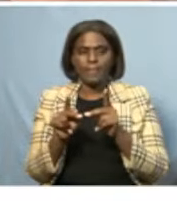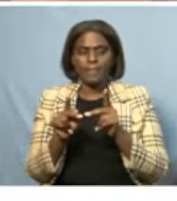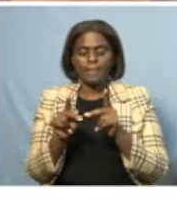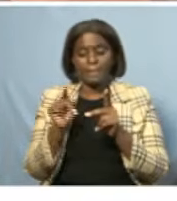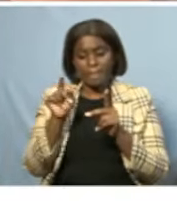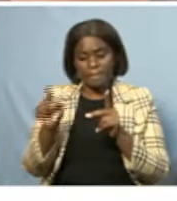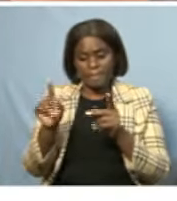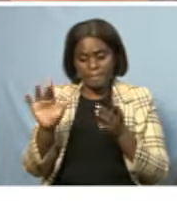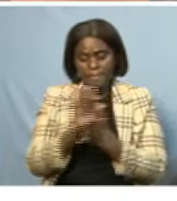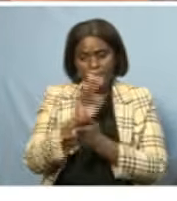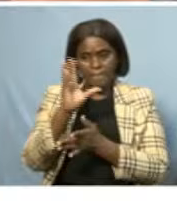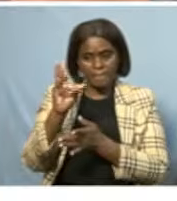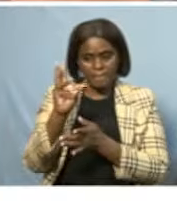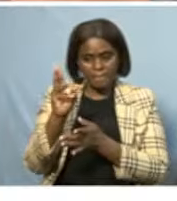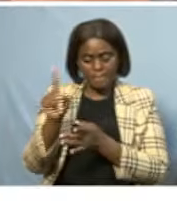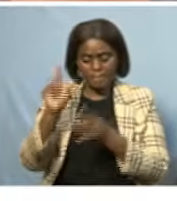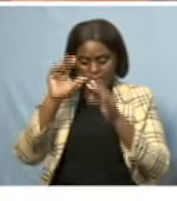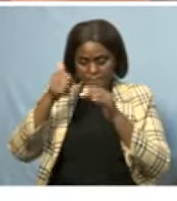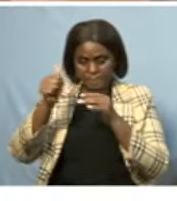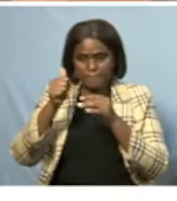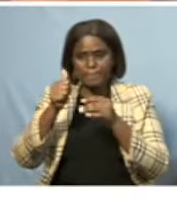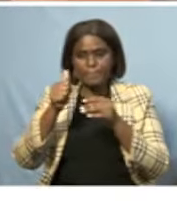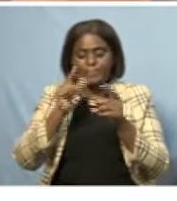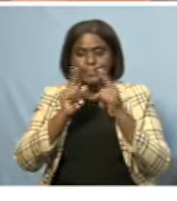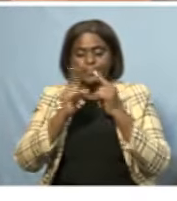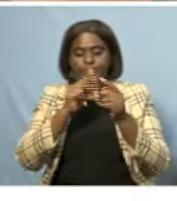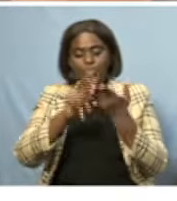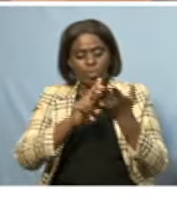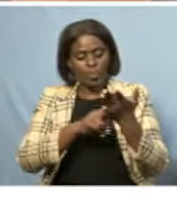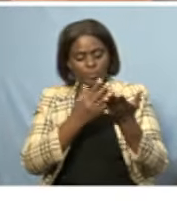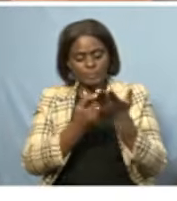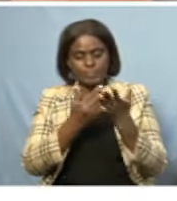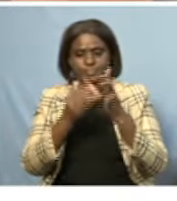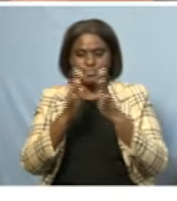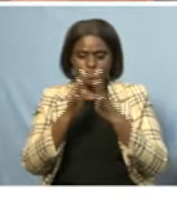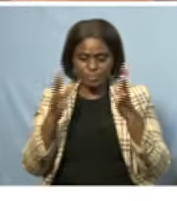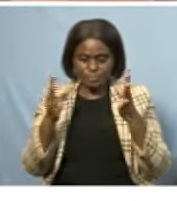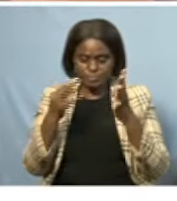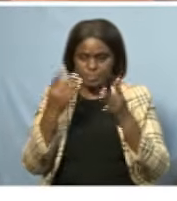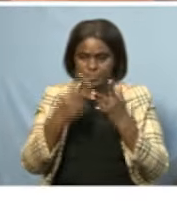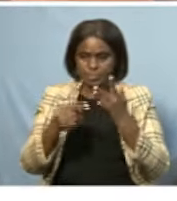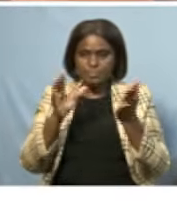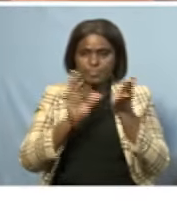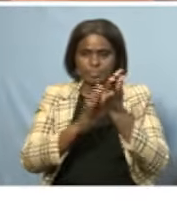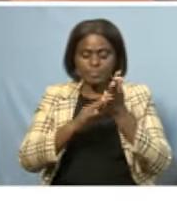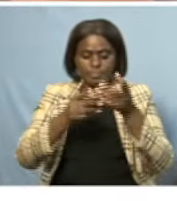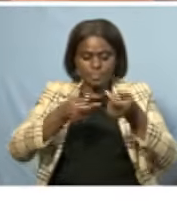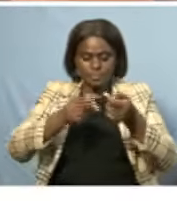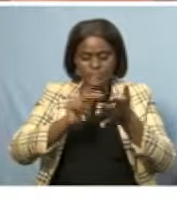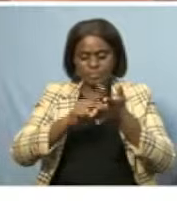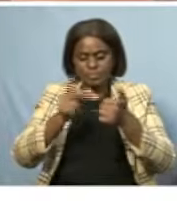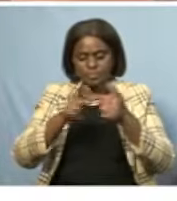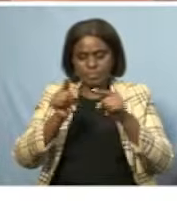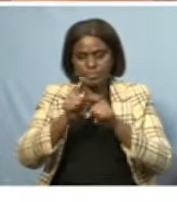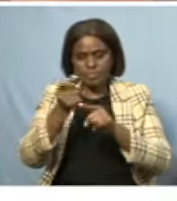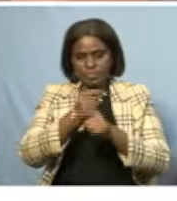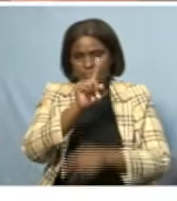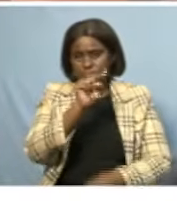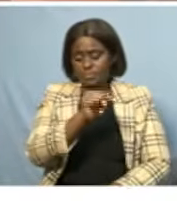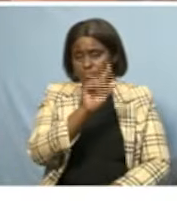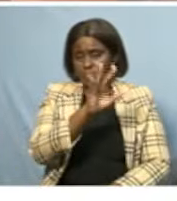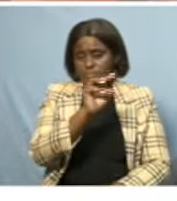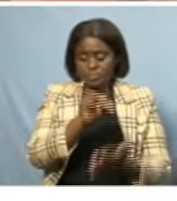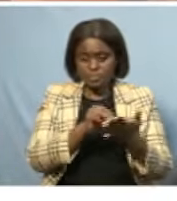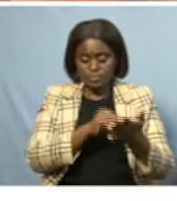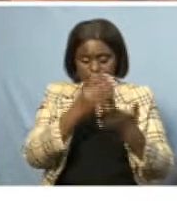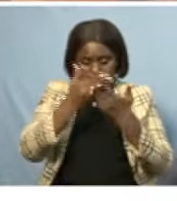On page 16, the President reports the expansion of the school feeding program from 1.5